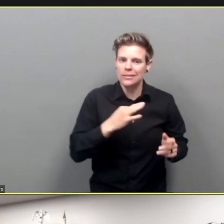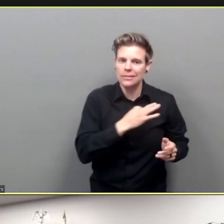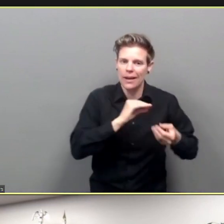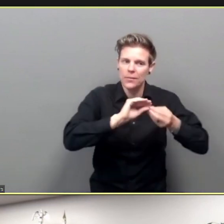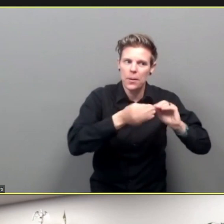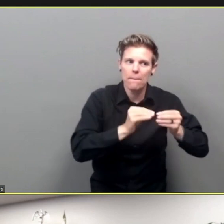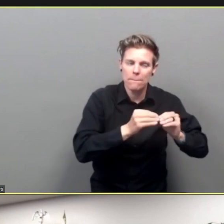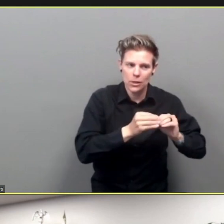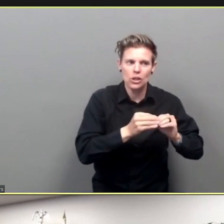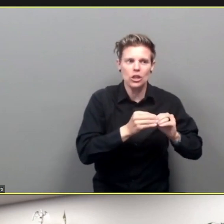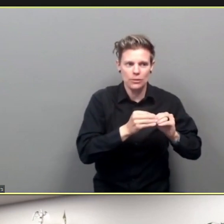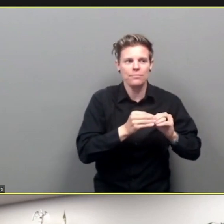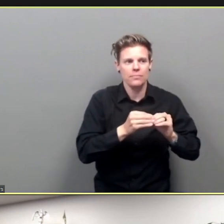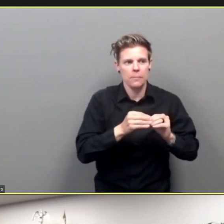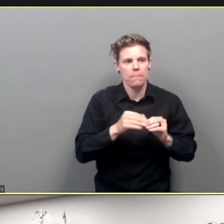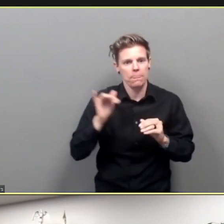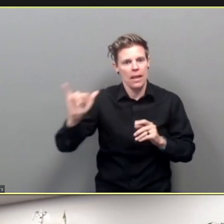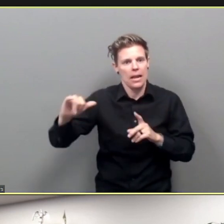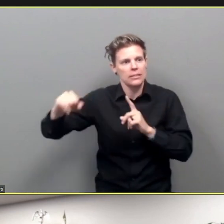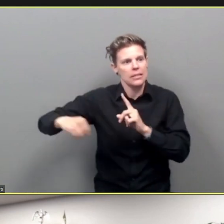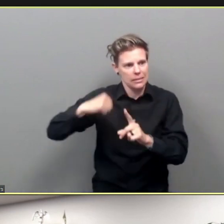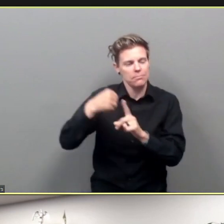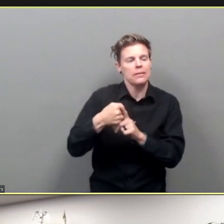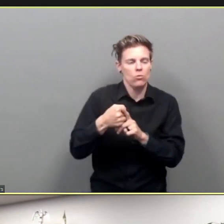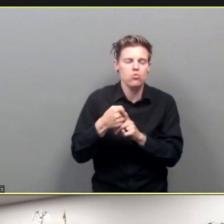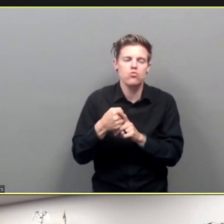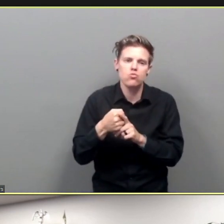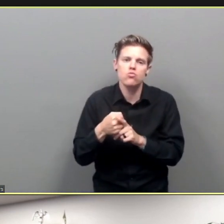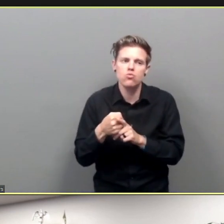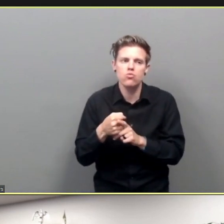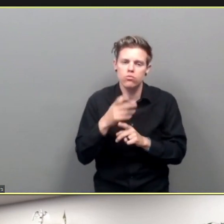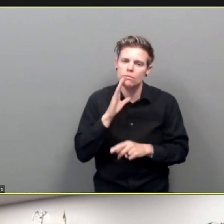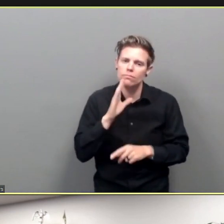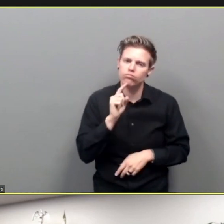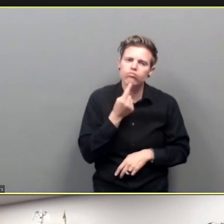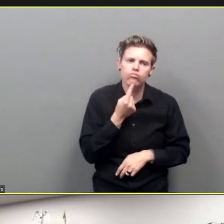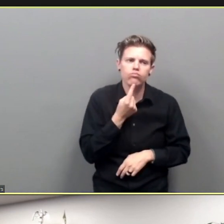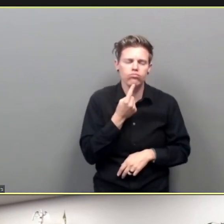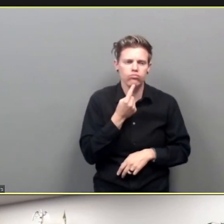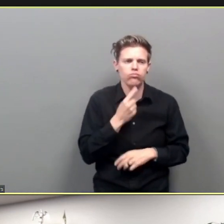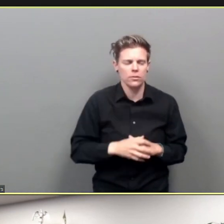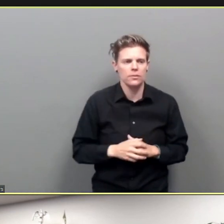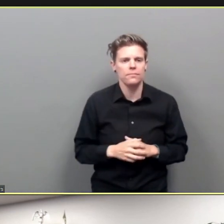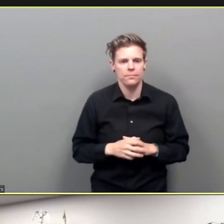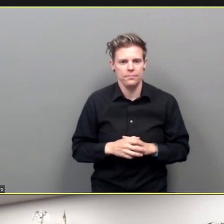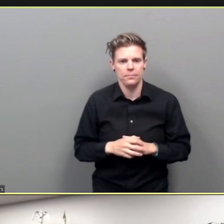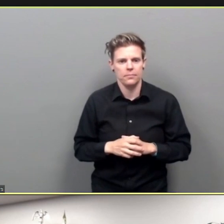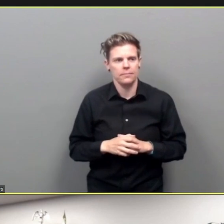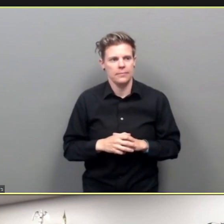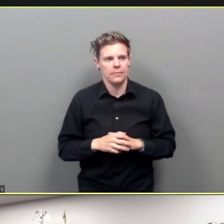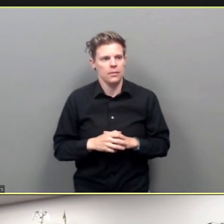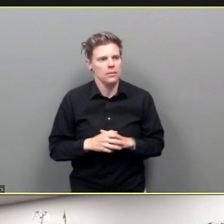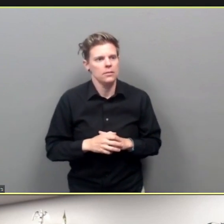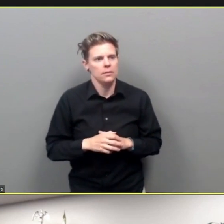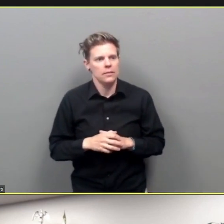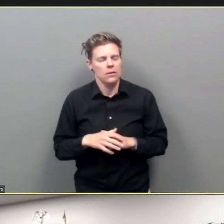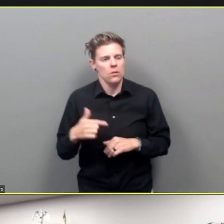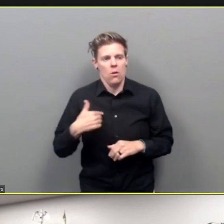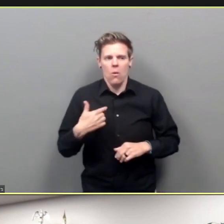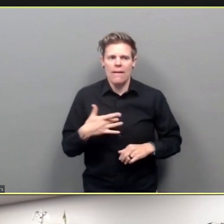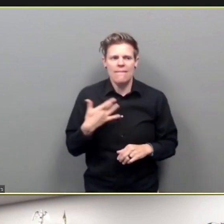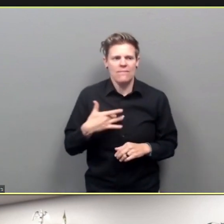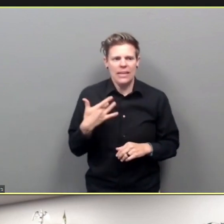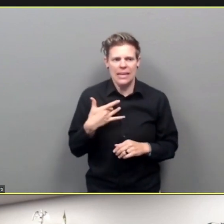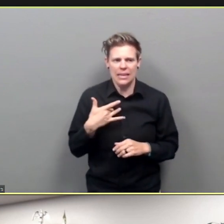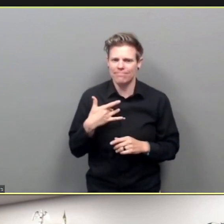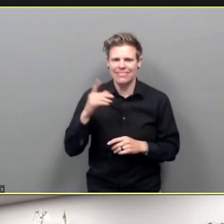is just going to be even. Our preliminary data on nurses suggests, and it's not real hard data, we got it from our friends